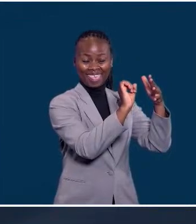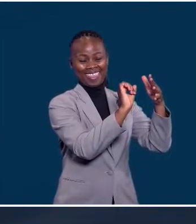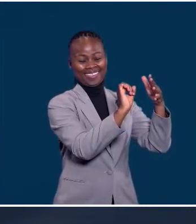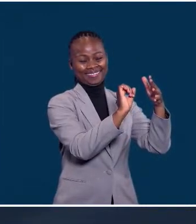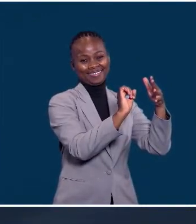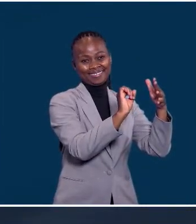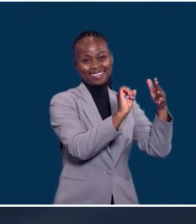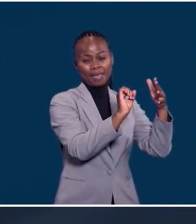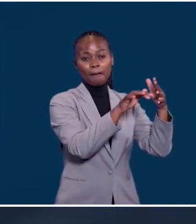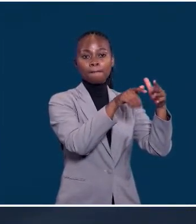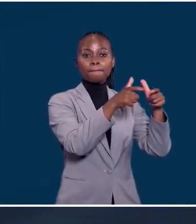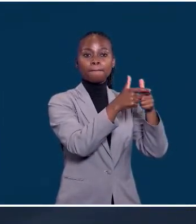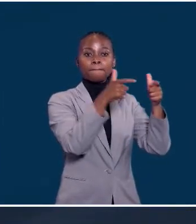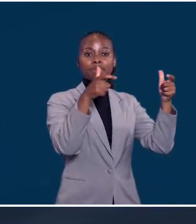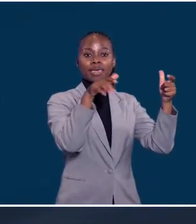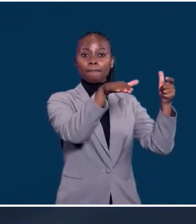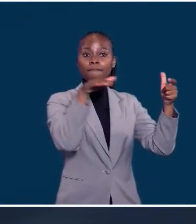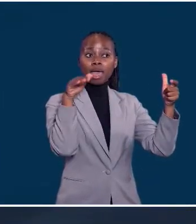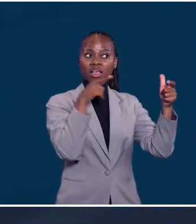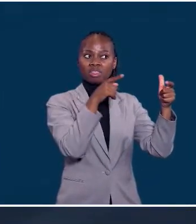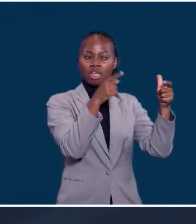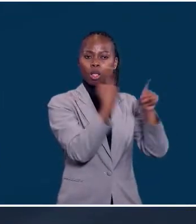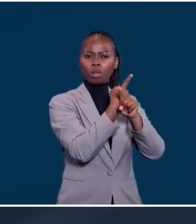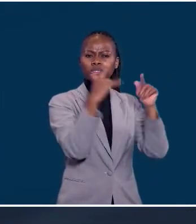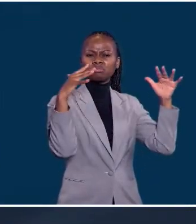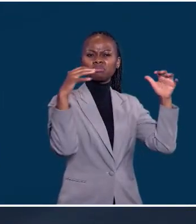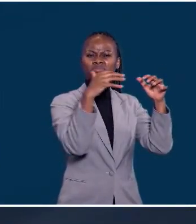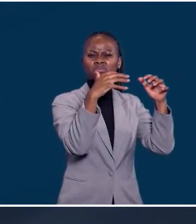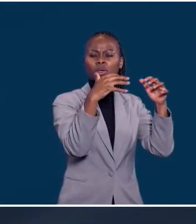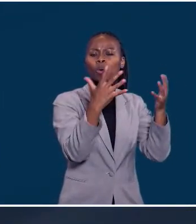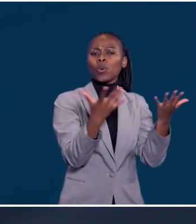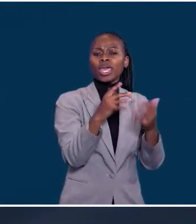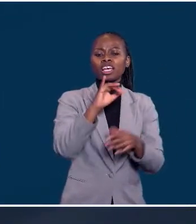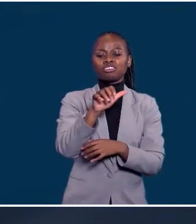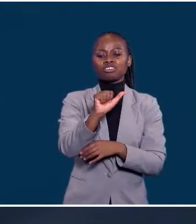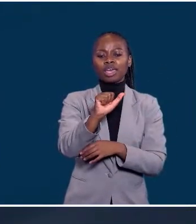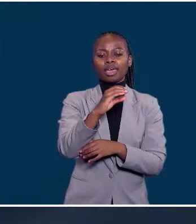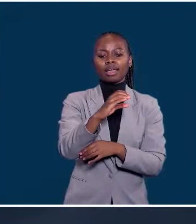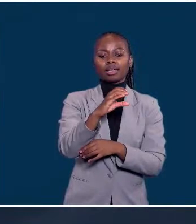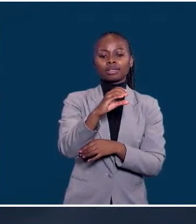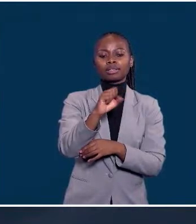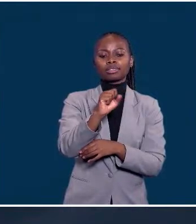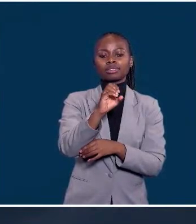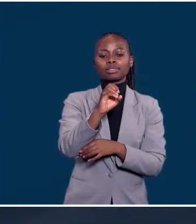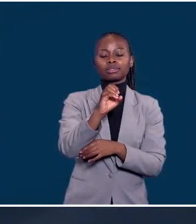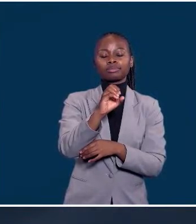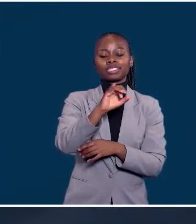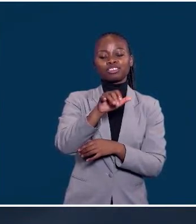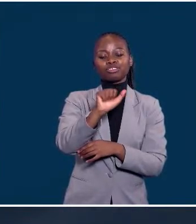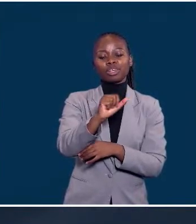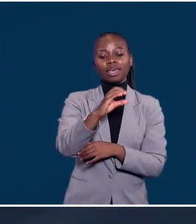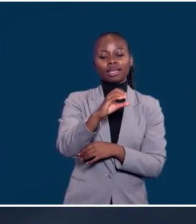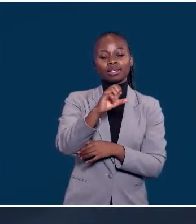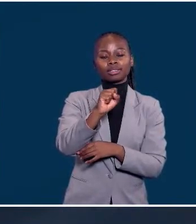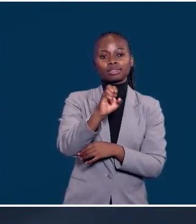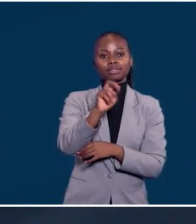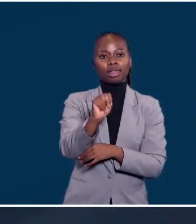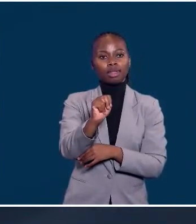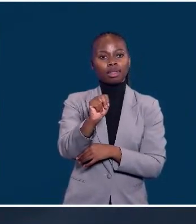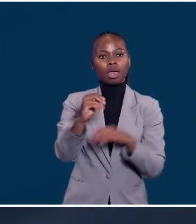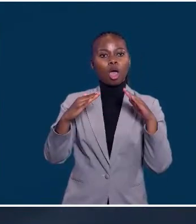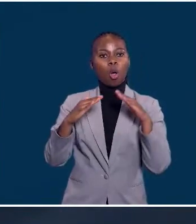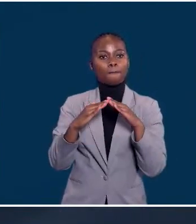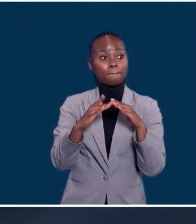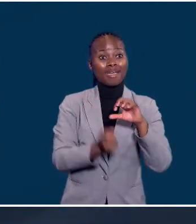village, called Jackson Hole, once a year, normally in August, that we